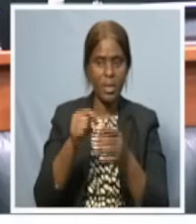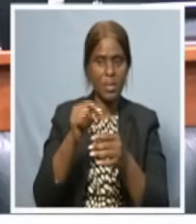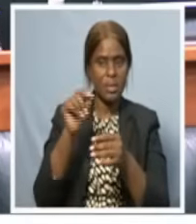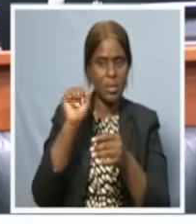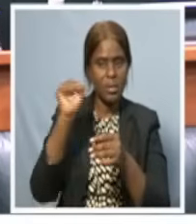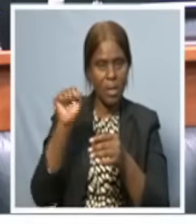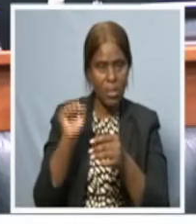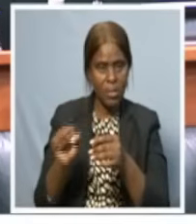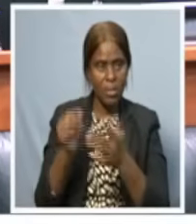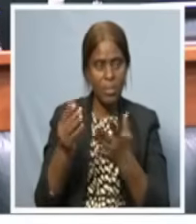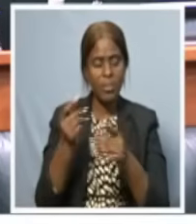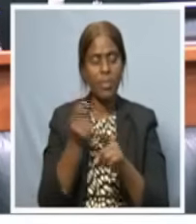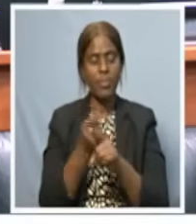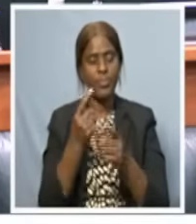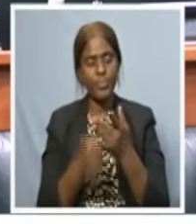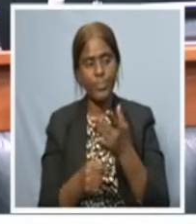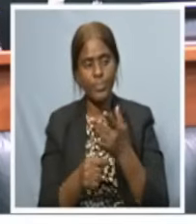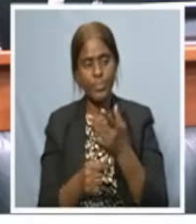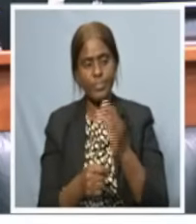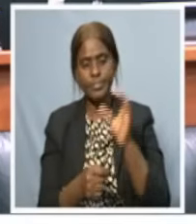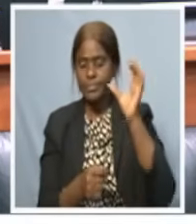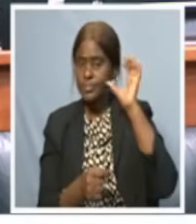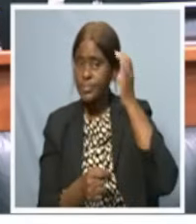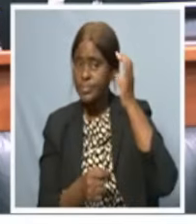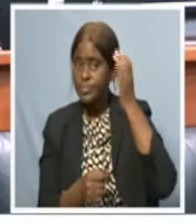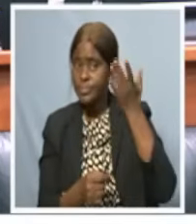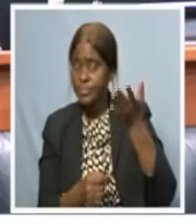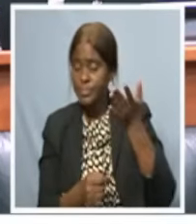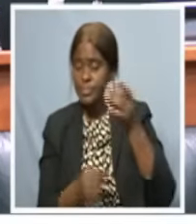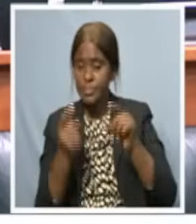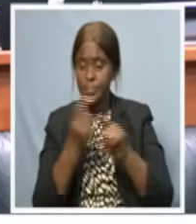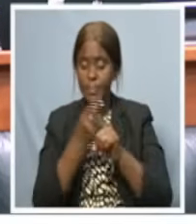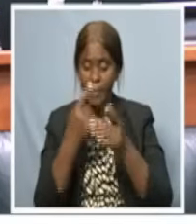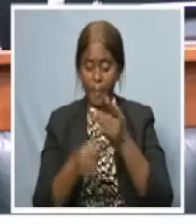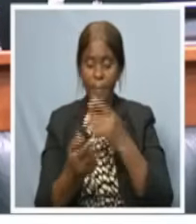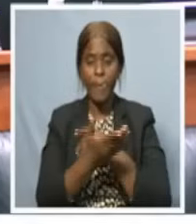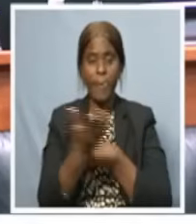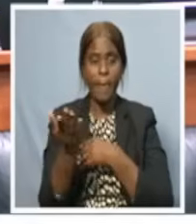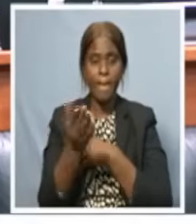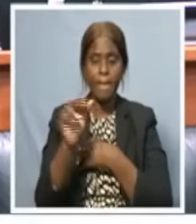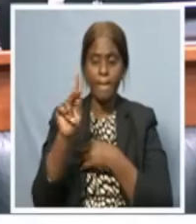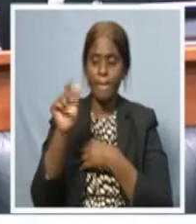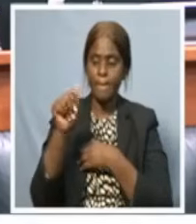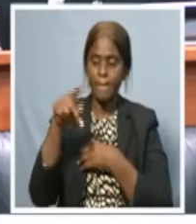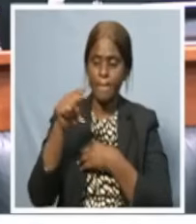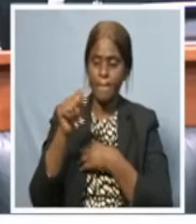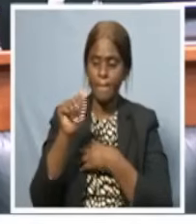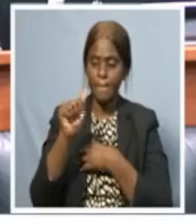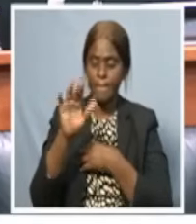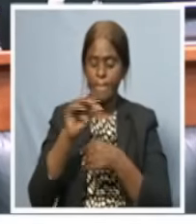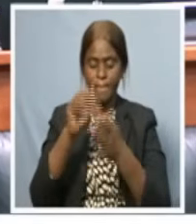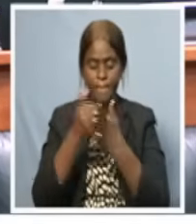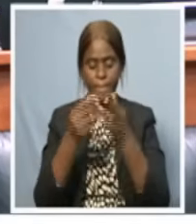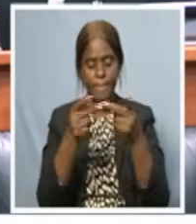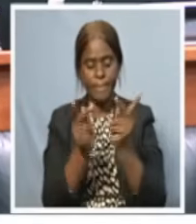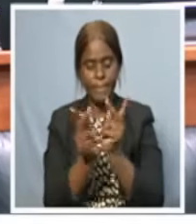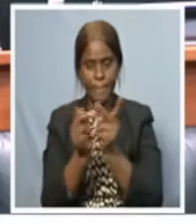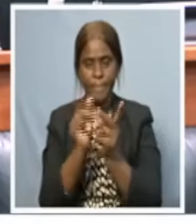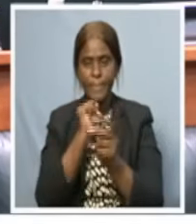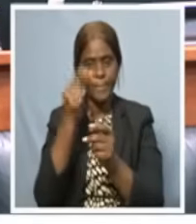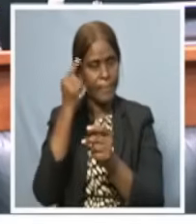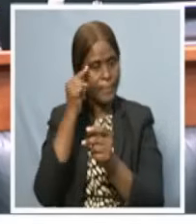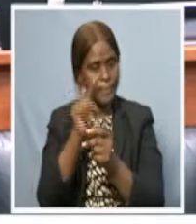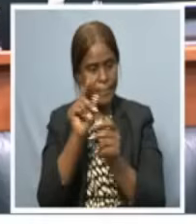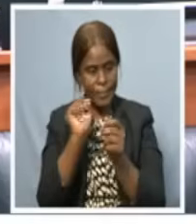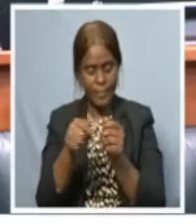Shangombo, from Chama, from Kaputa, all areas where you don't